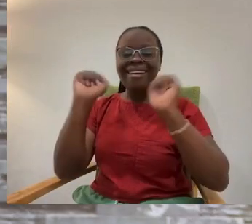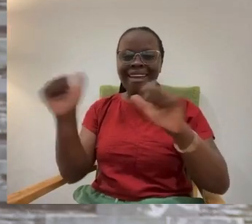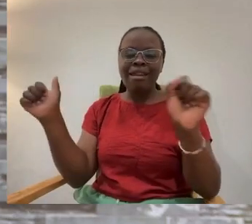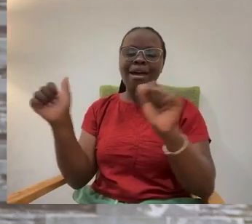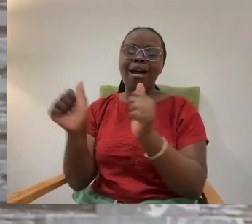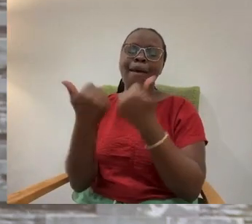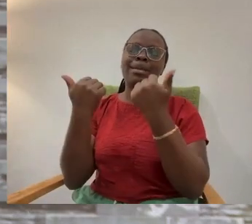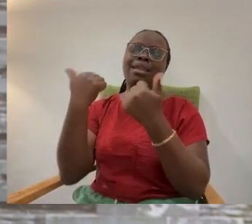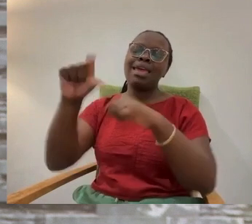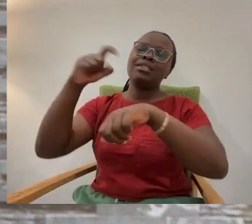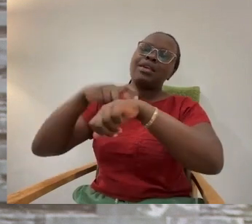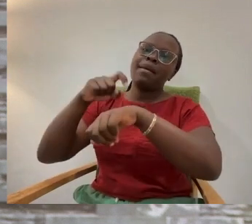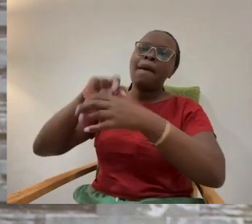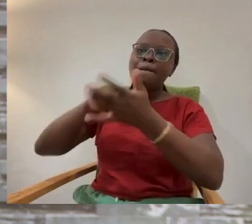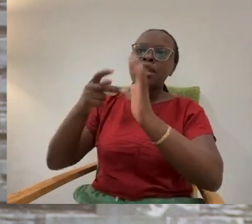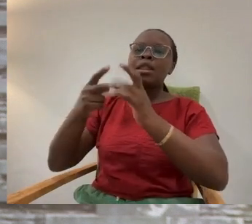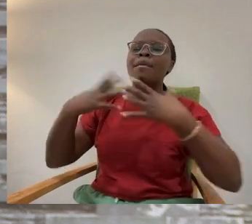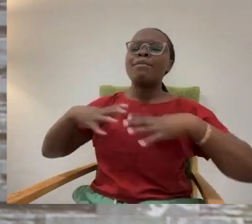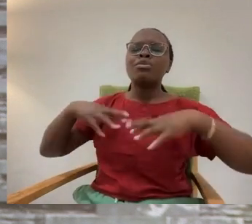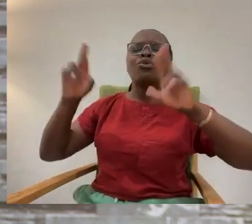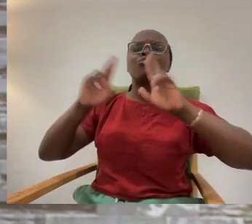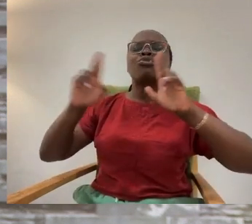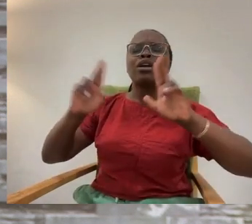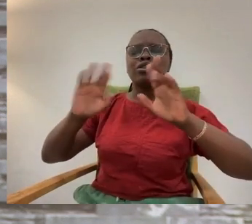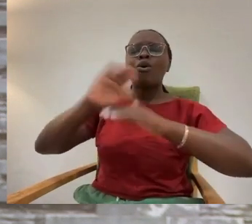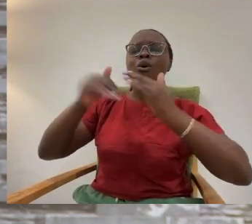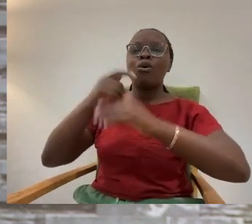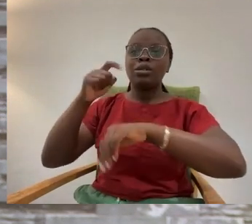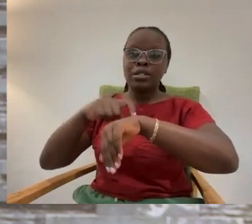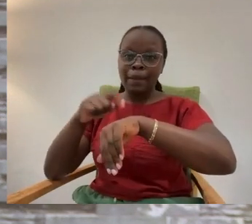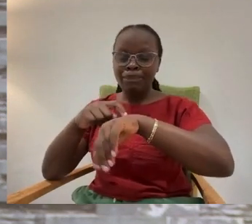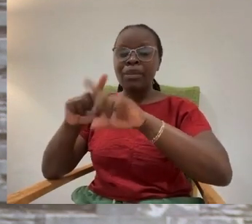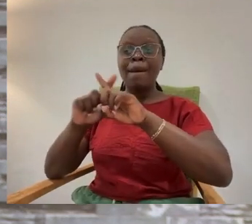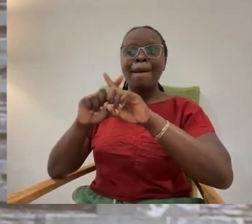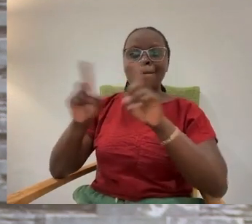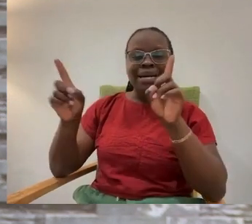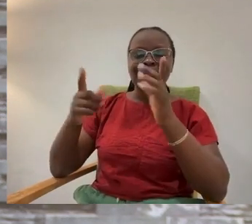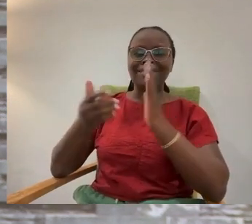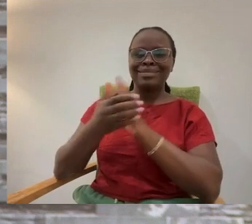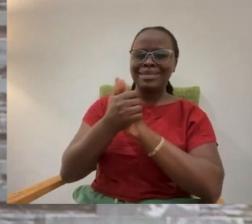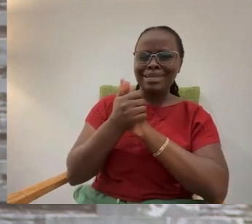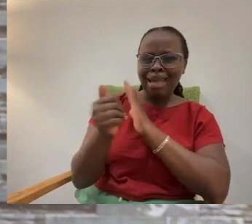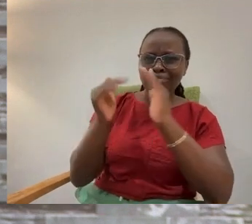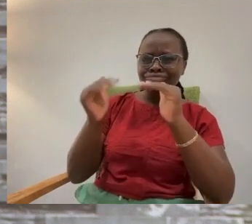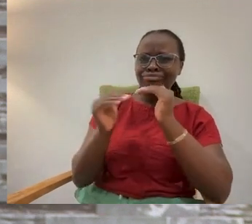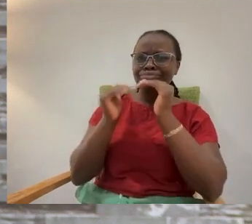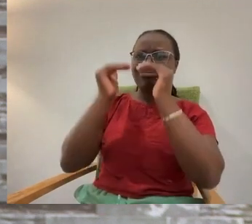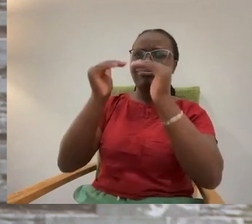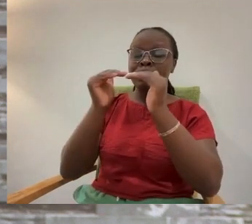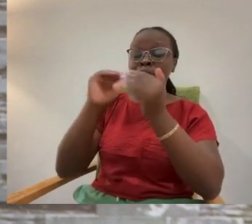anticipatory action, for example, for education. But in terms of scalability of some of